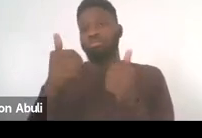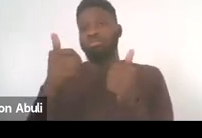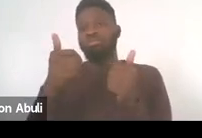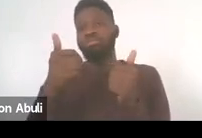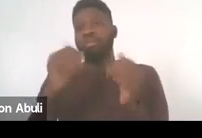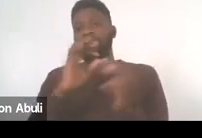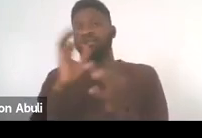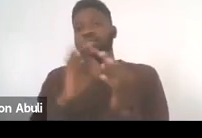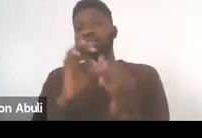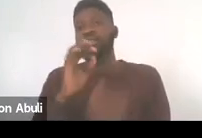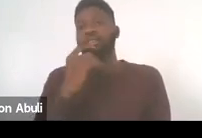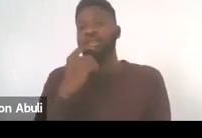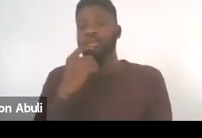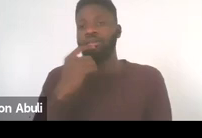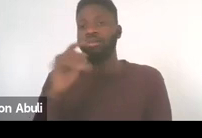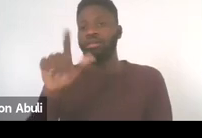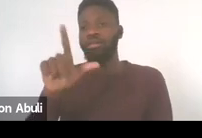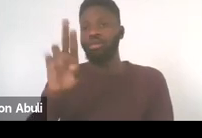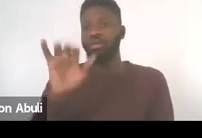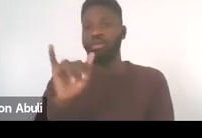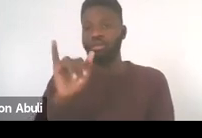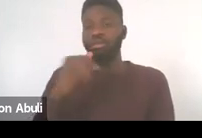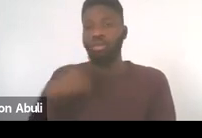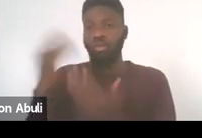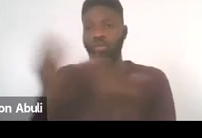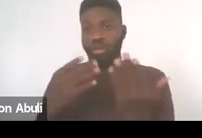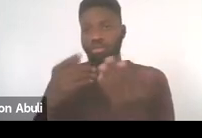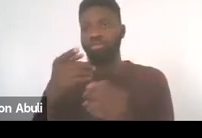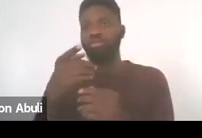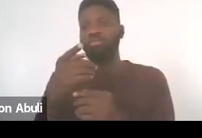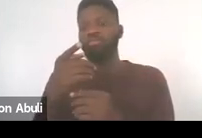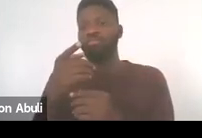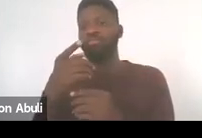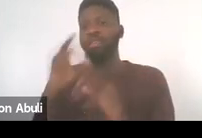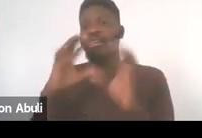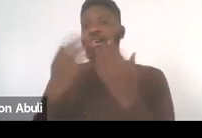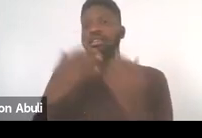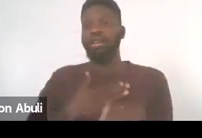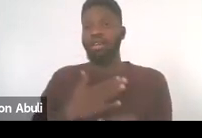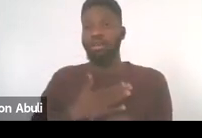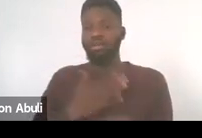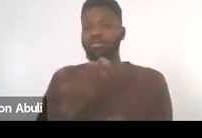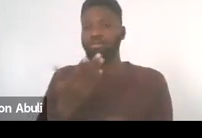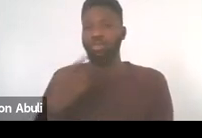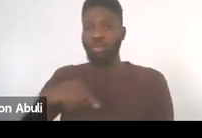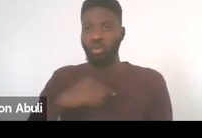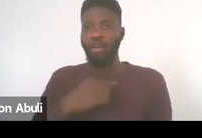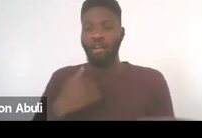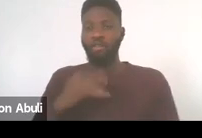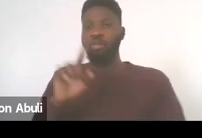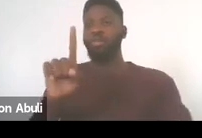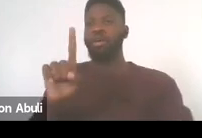So yes, so Lucy, I welcome you to our class. We have